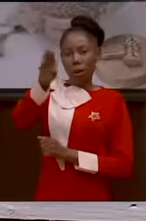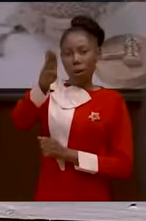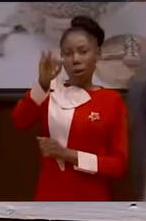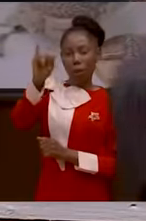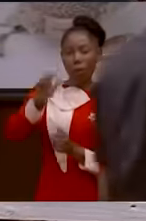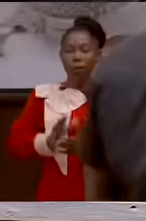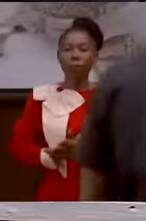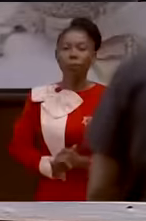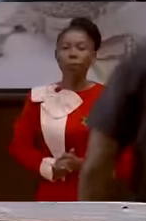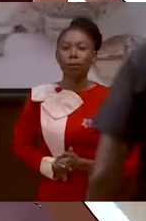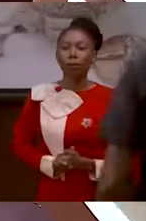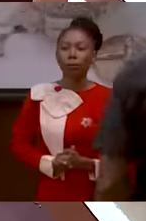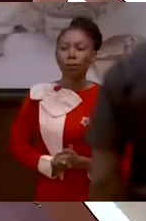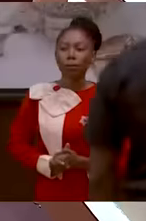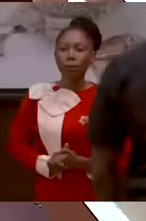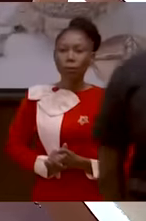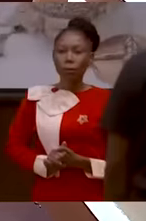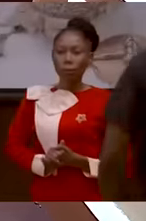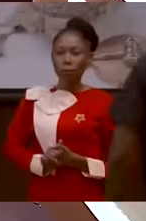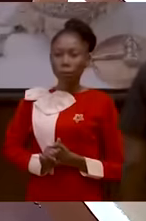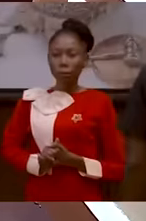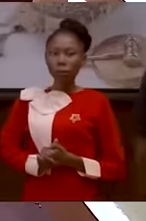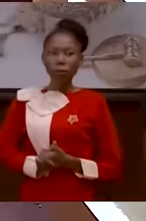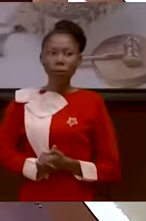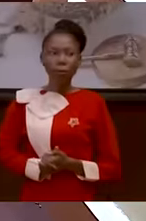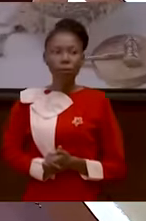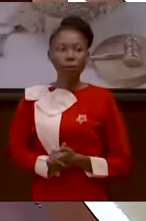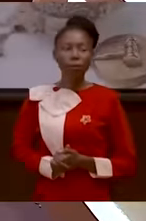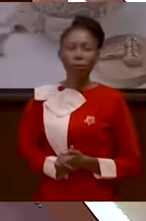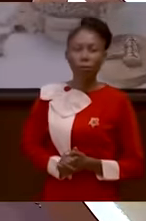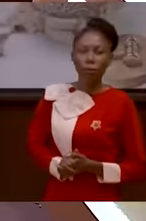one. Thank you. You're welcome. Atewagboye.